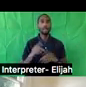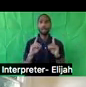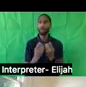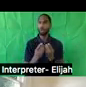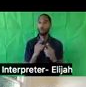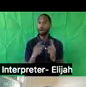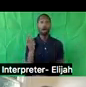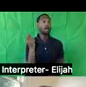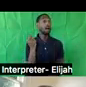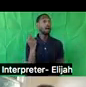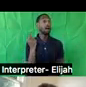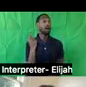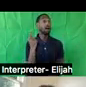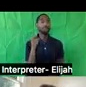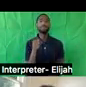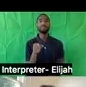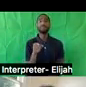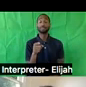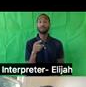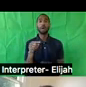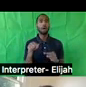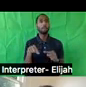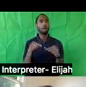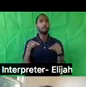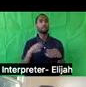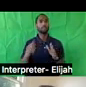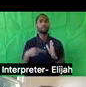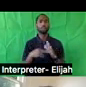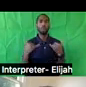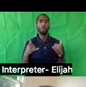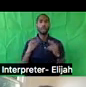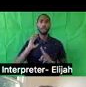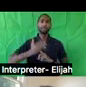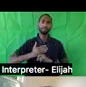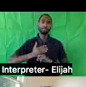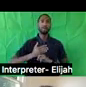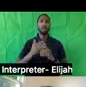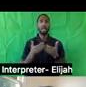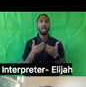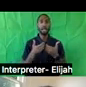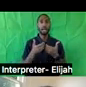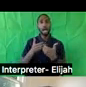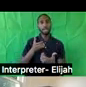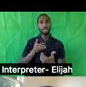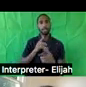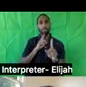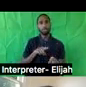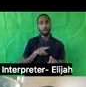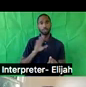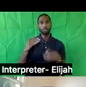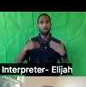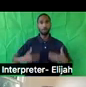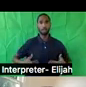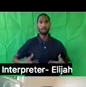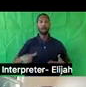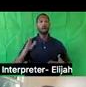But the thing about this type of role play is it isolates the somatic response in your body. It